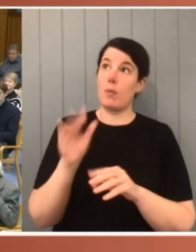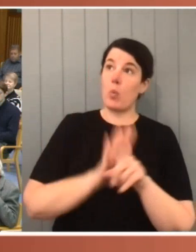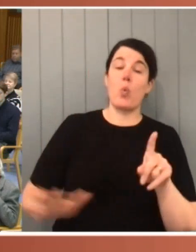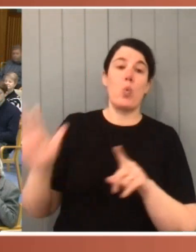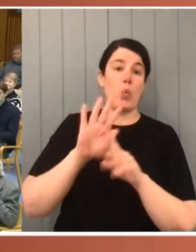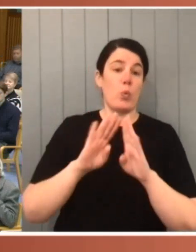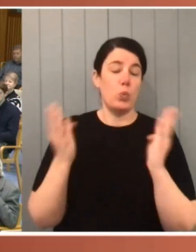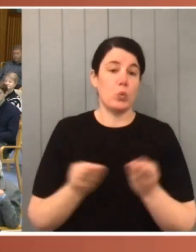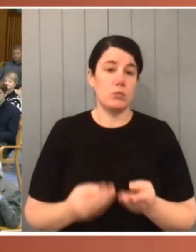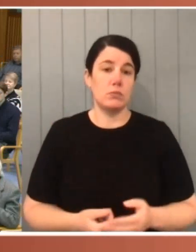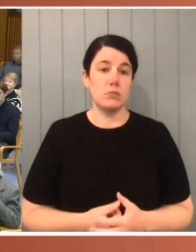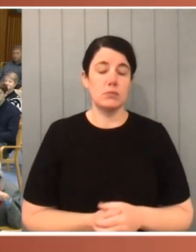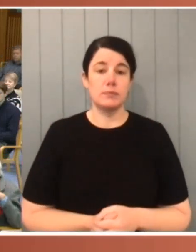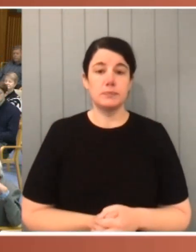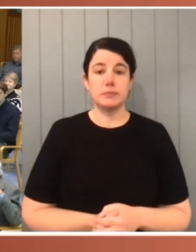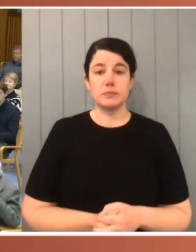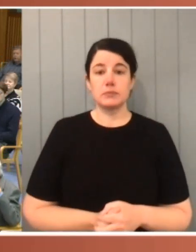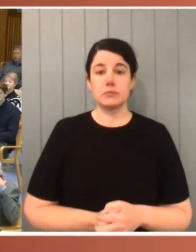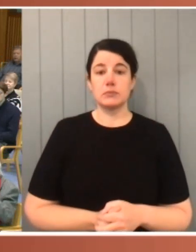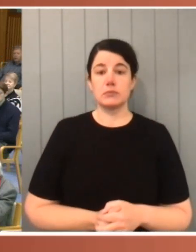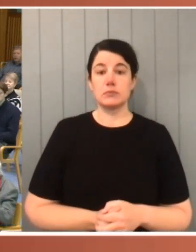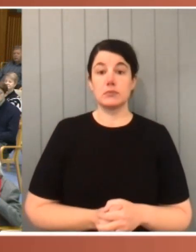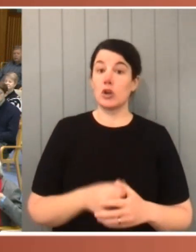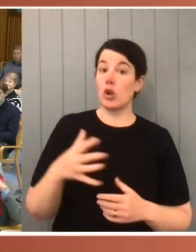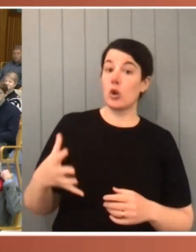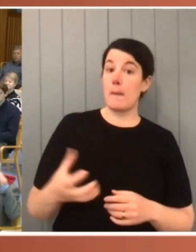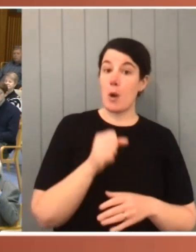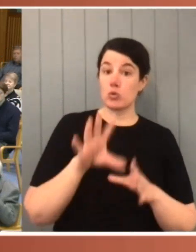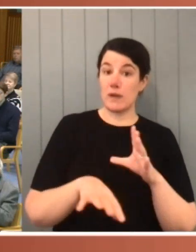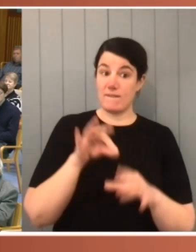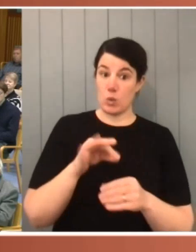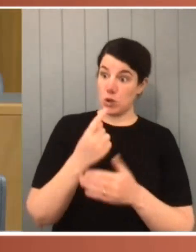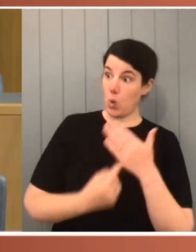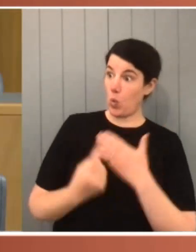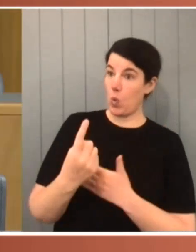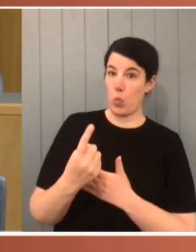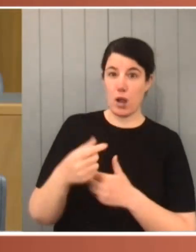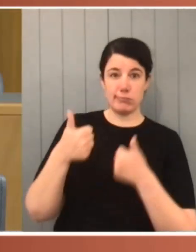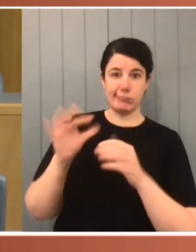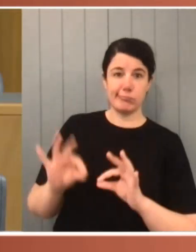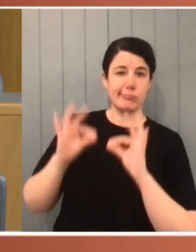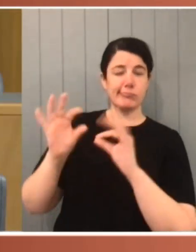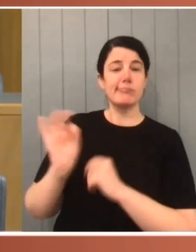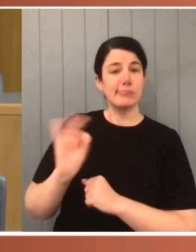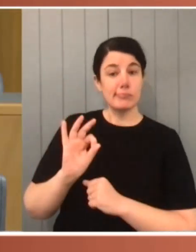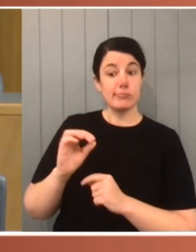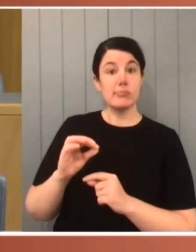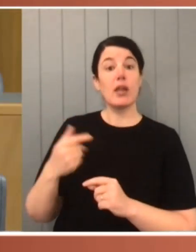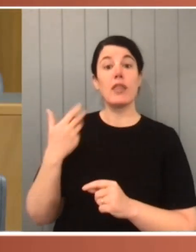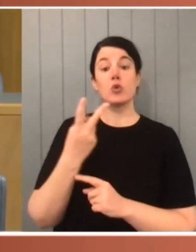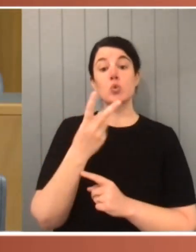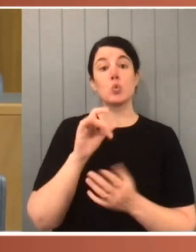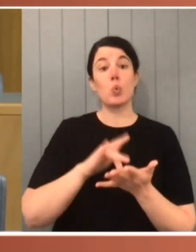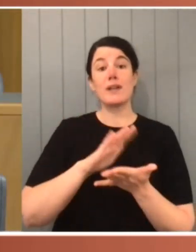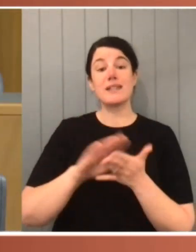This is not to say that compulsory voting has been a sacred cow in Australia. In the final decades of the 20th century